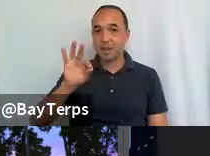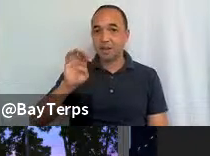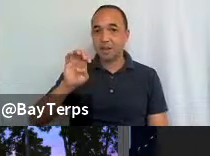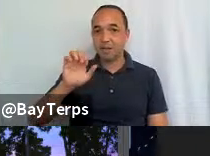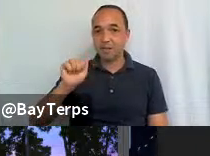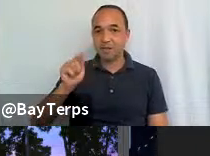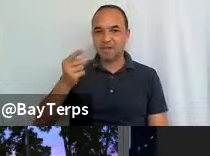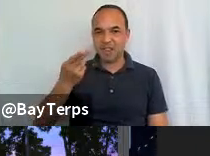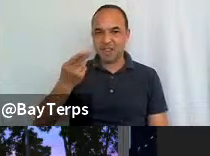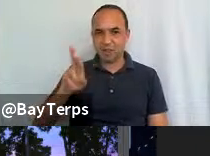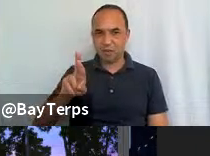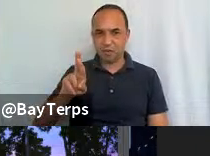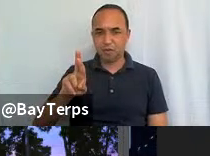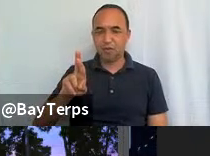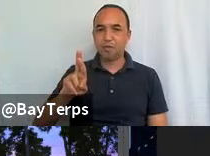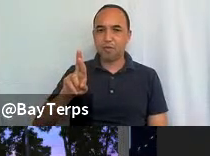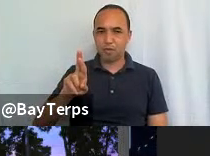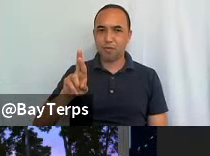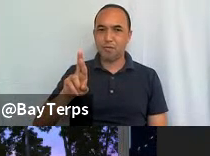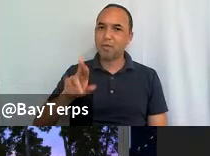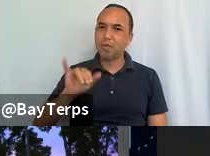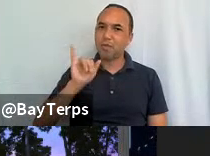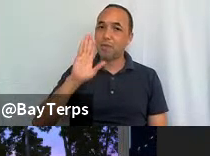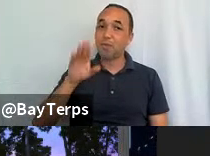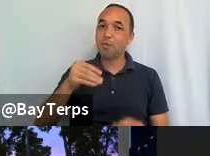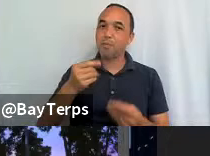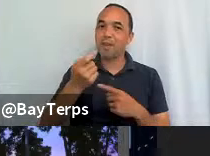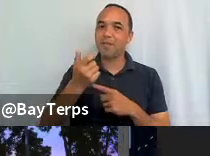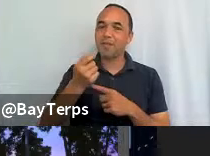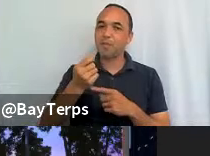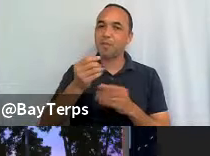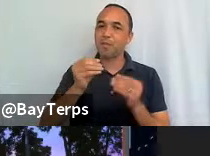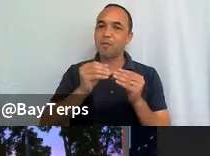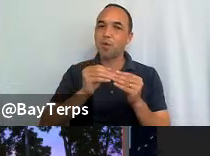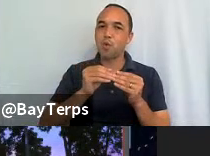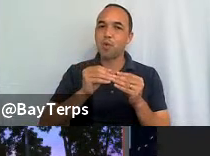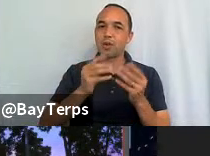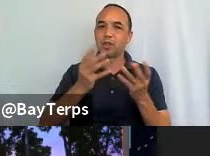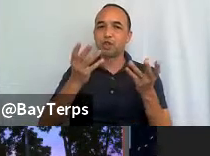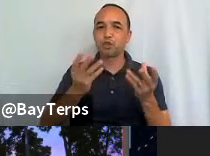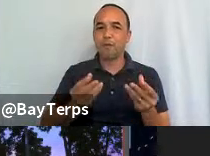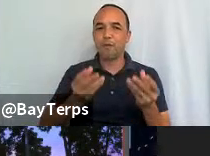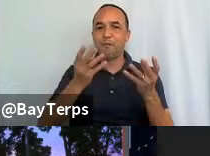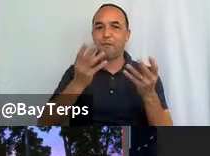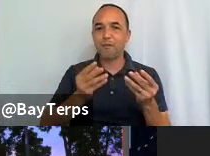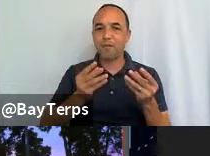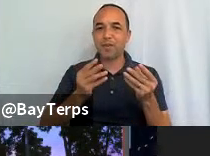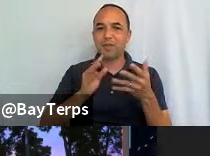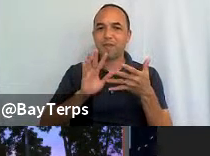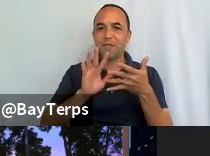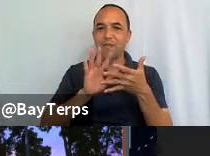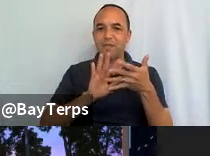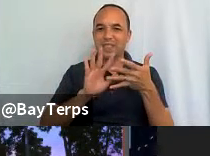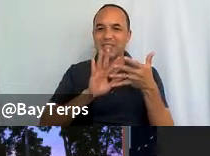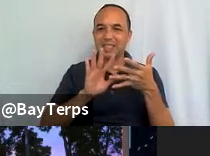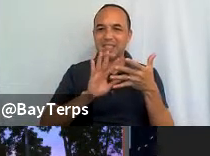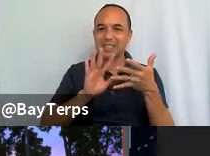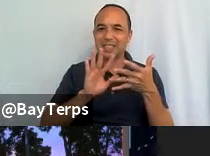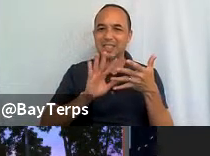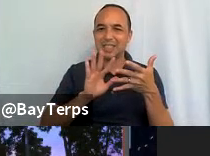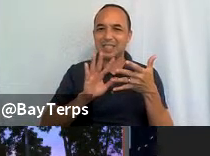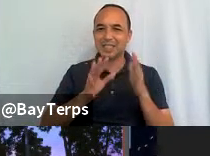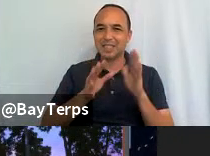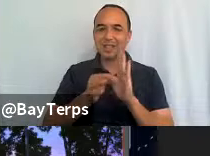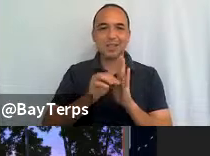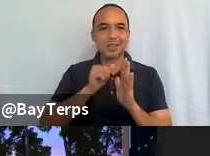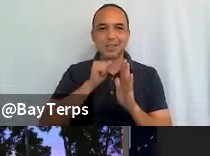a slightly softer, fuzzier selection rather than super jagged, hard lines.